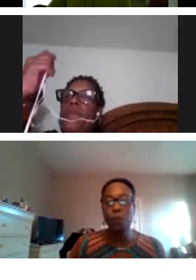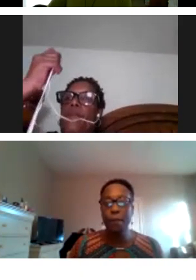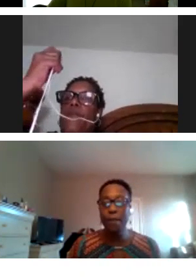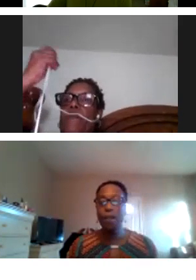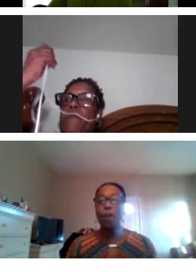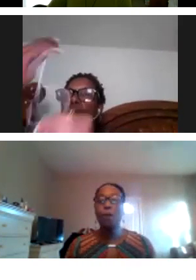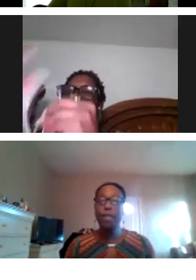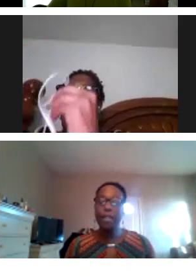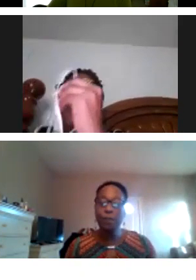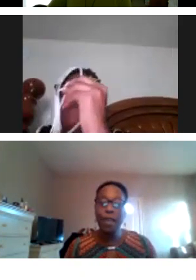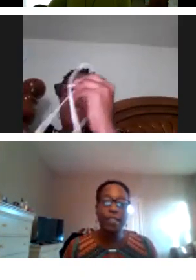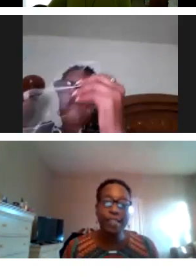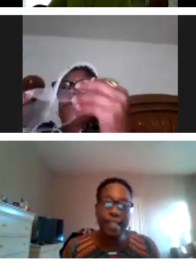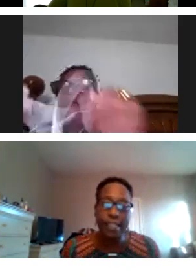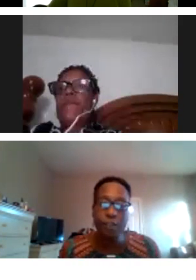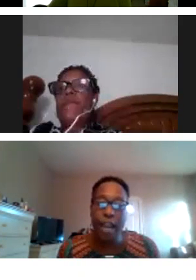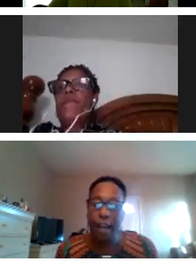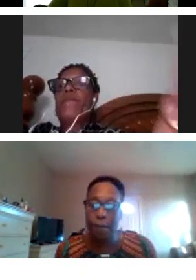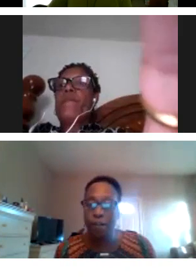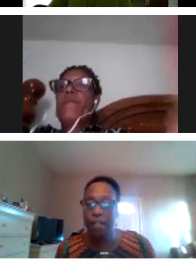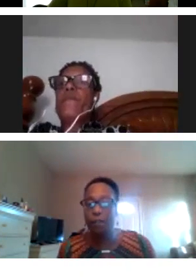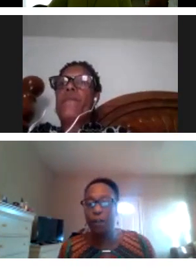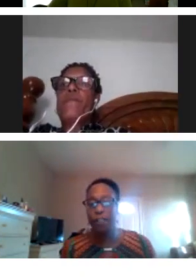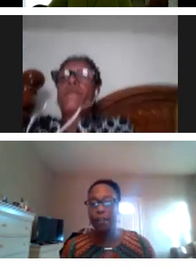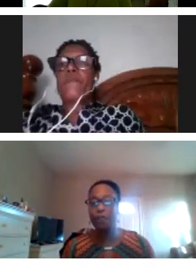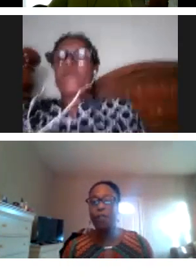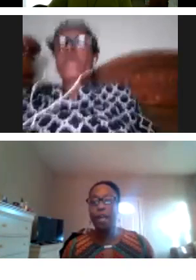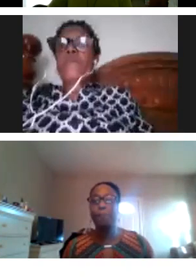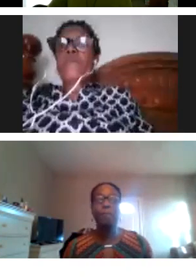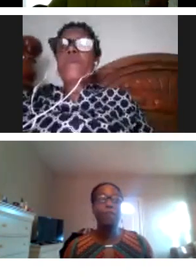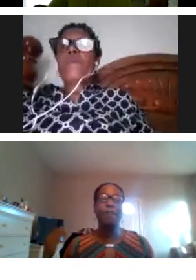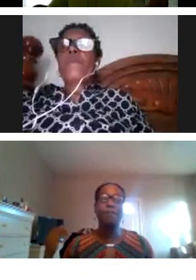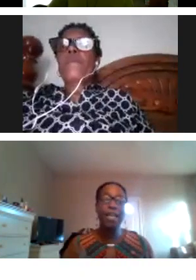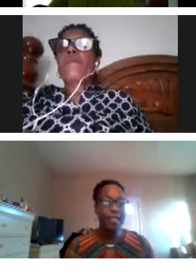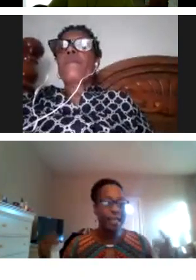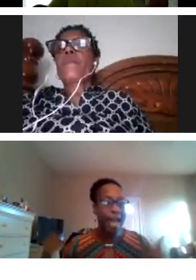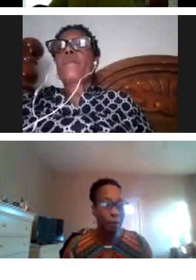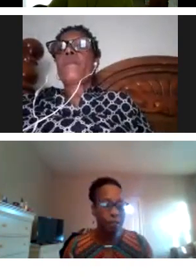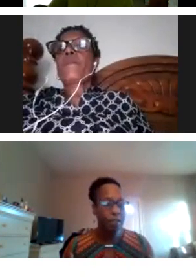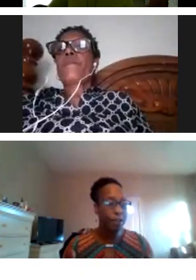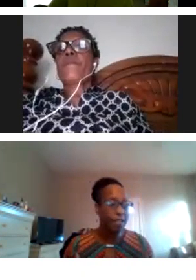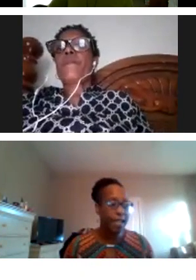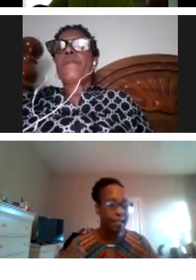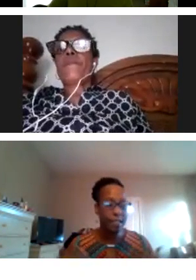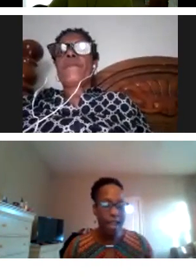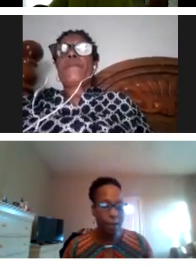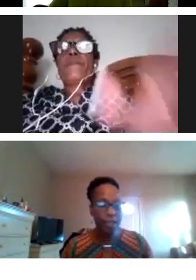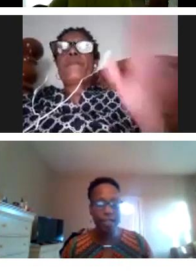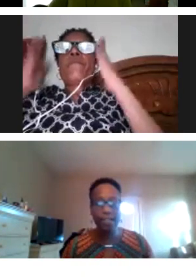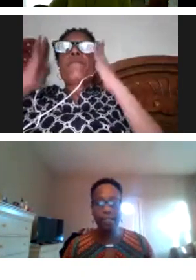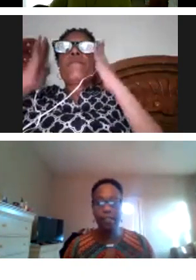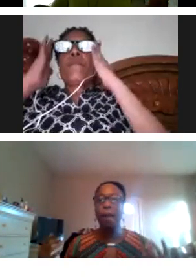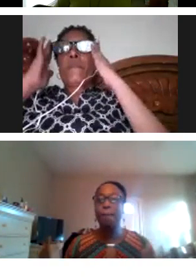worth as women, what we did was we actually seized and created opportunities for ourselves for the upliftment of not just our circumstances and